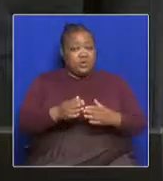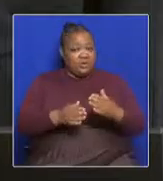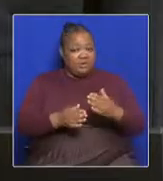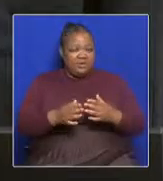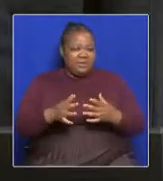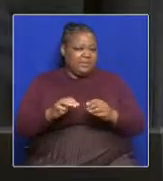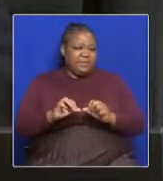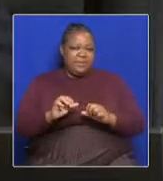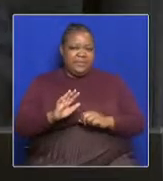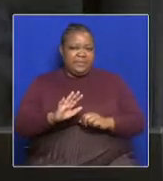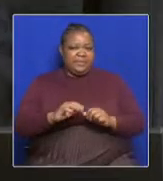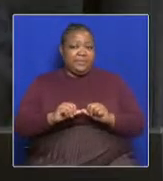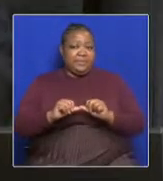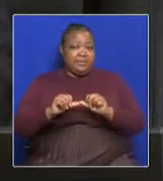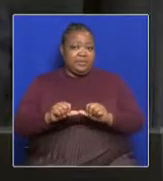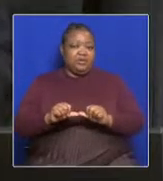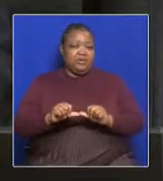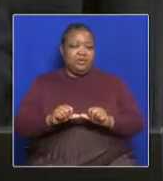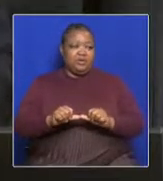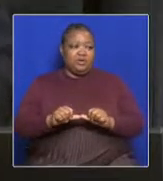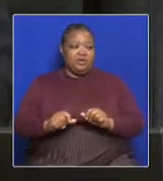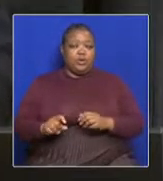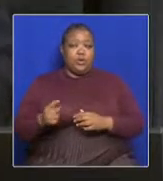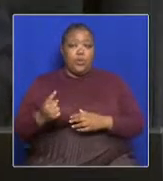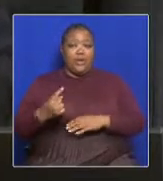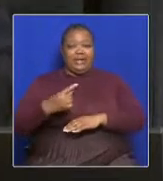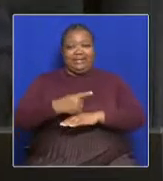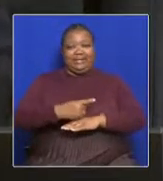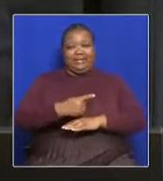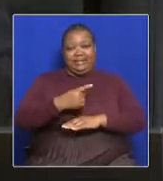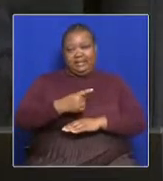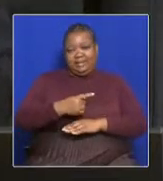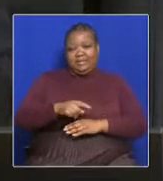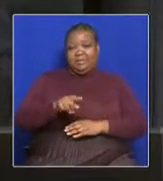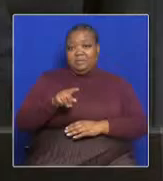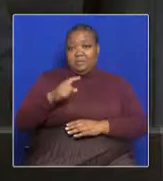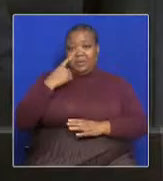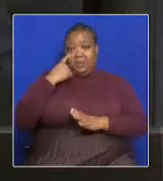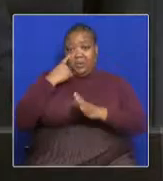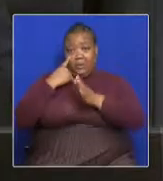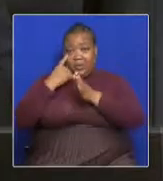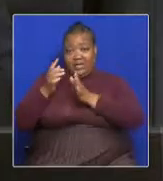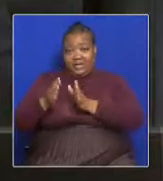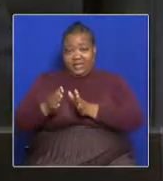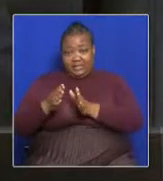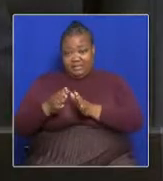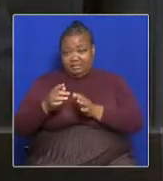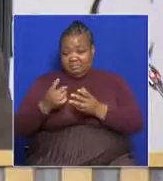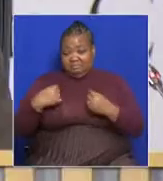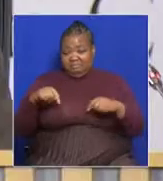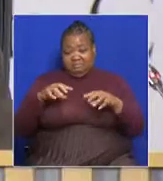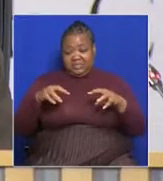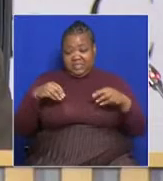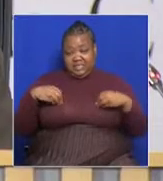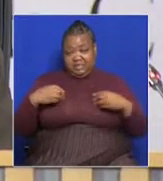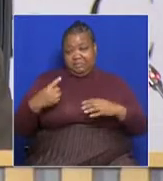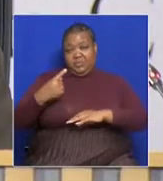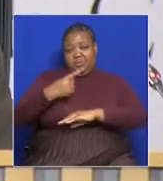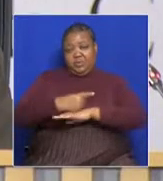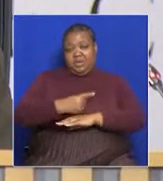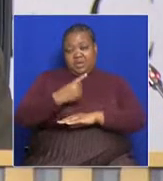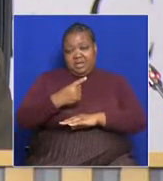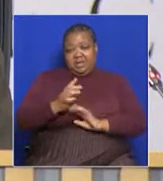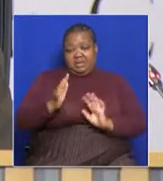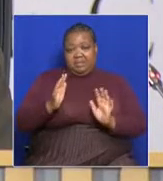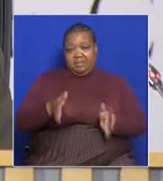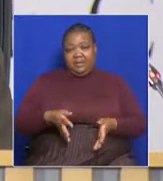say for just 1 day, well, you are the witness, will probably have to go with that it was just for 1 more day.